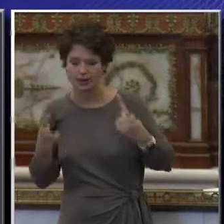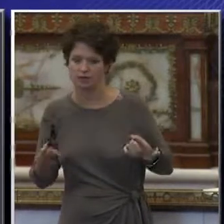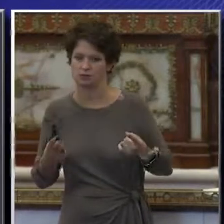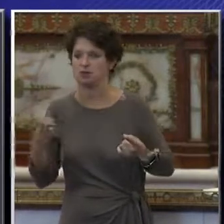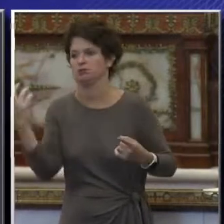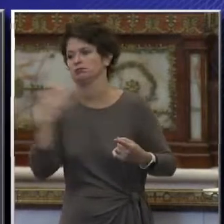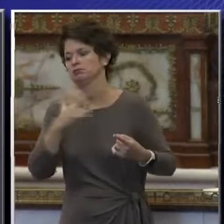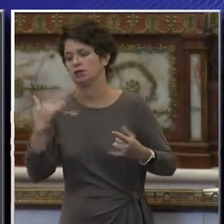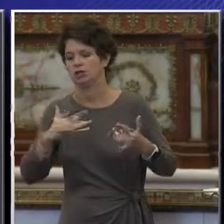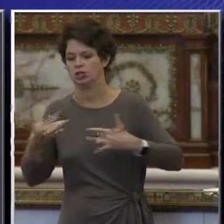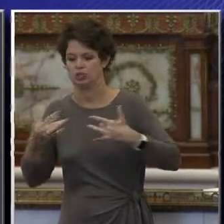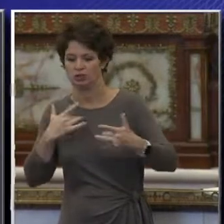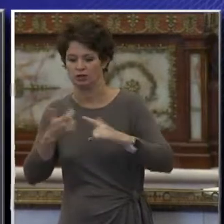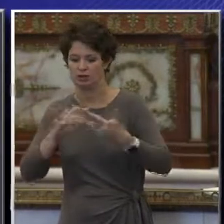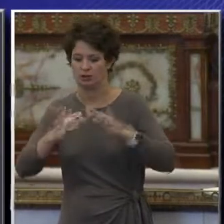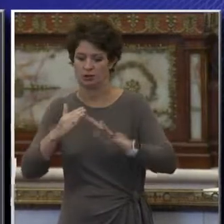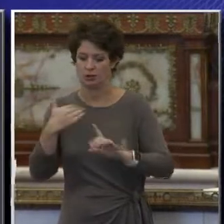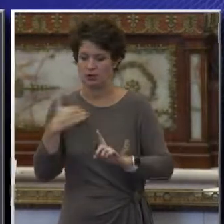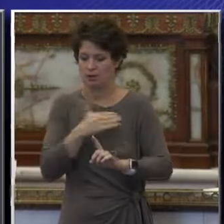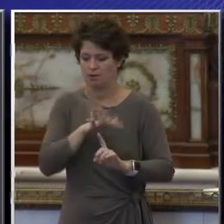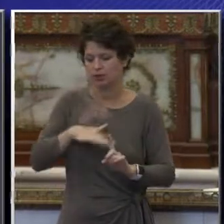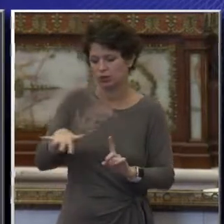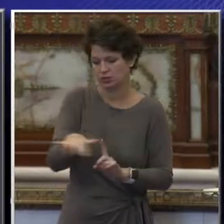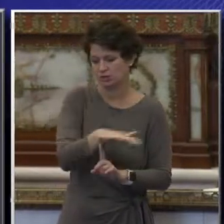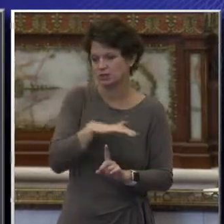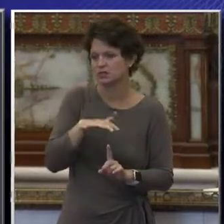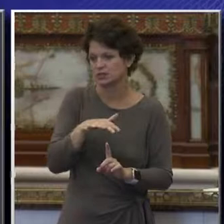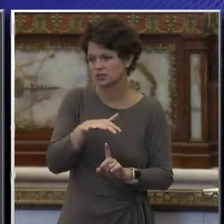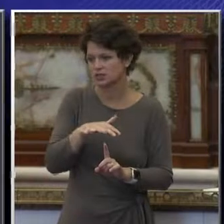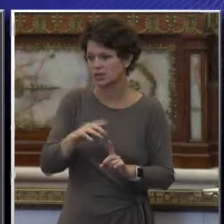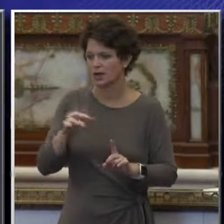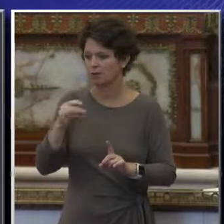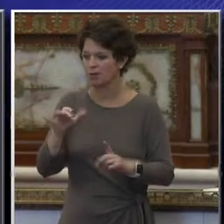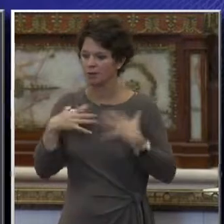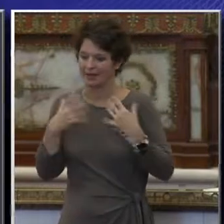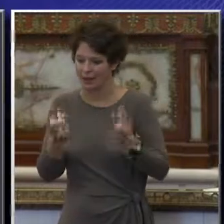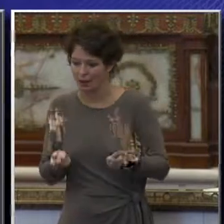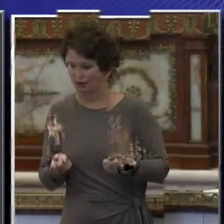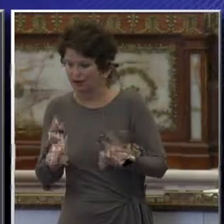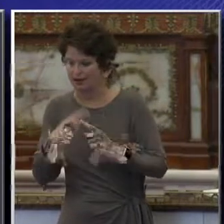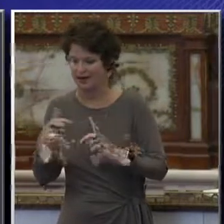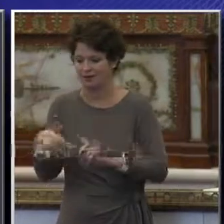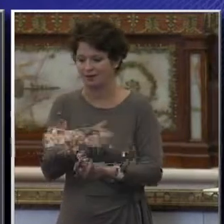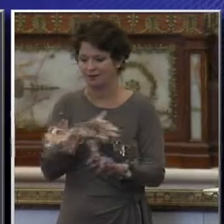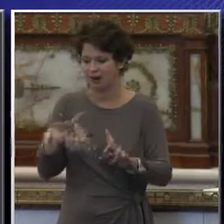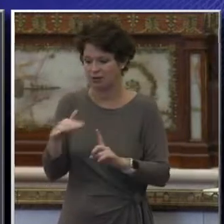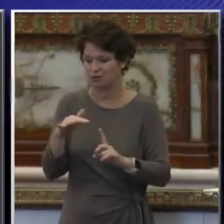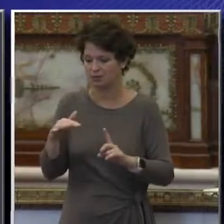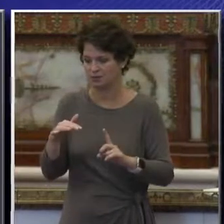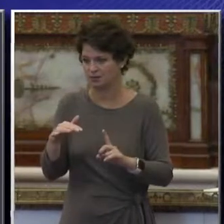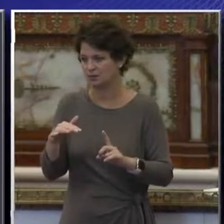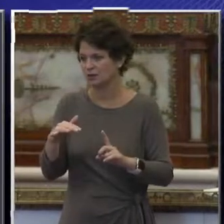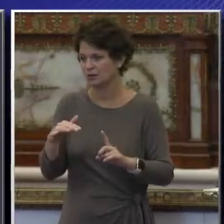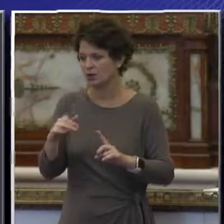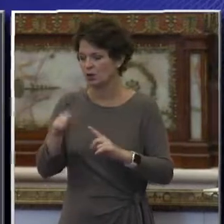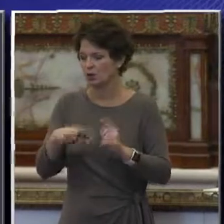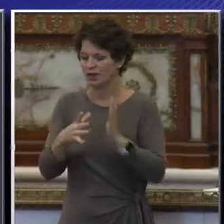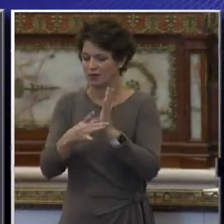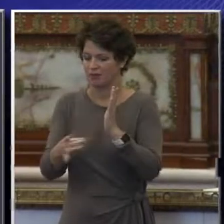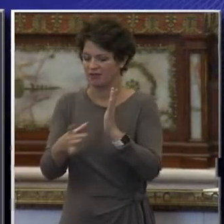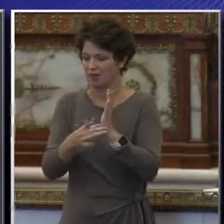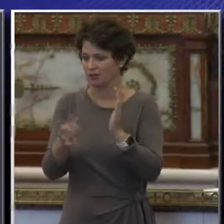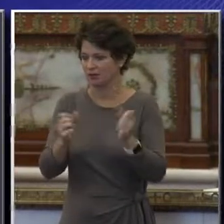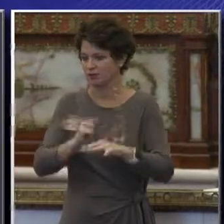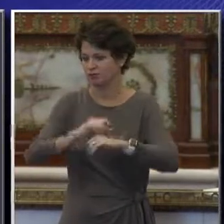tremendous concerns from community members about the public health and environment of the area the refinery